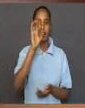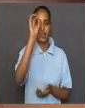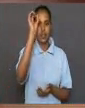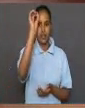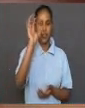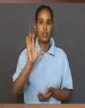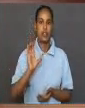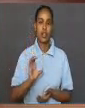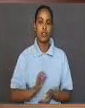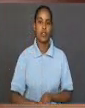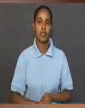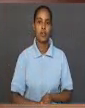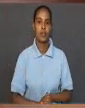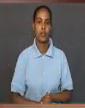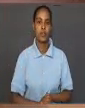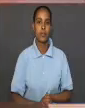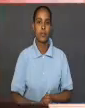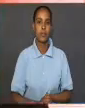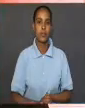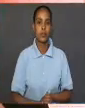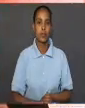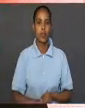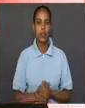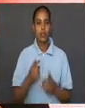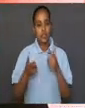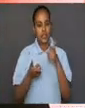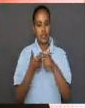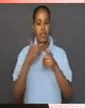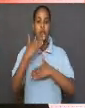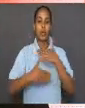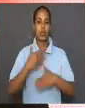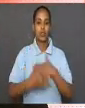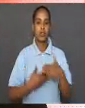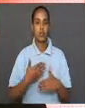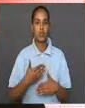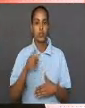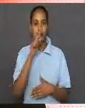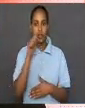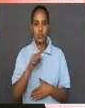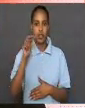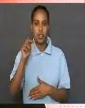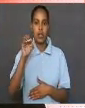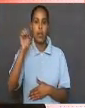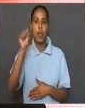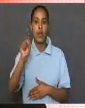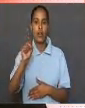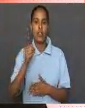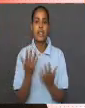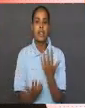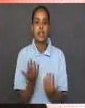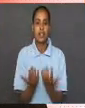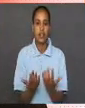1,200 degrees Celsius. In the second process, zinc blende is